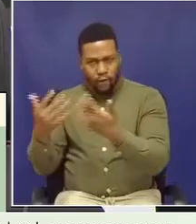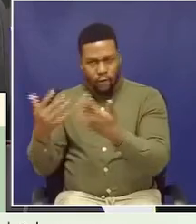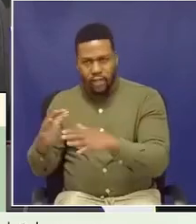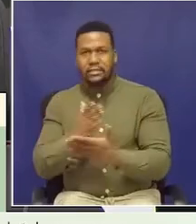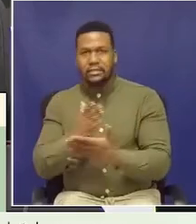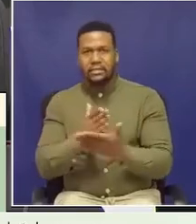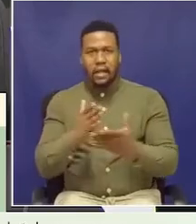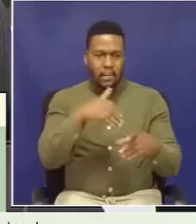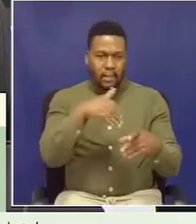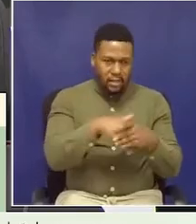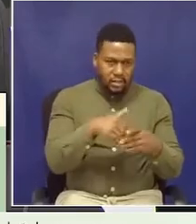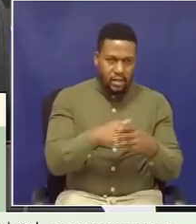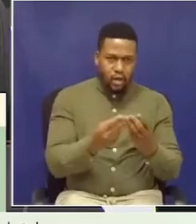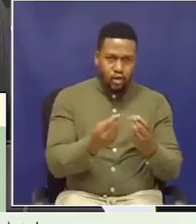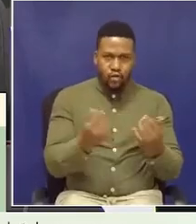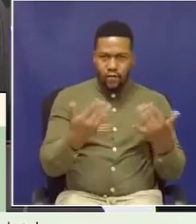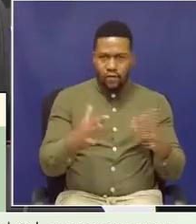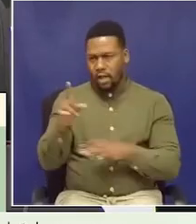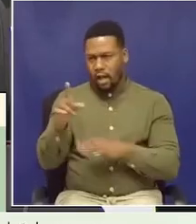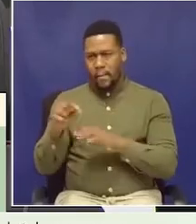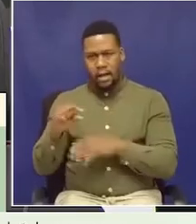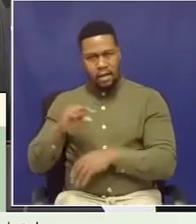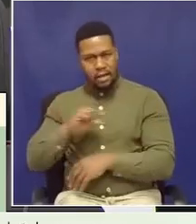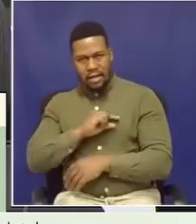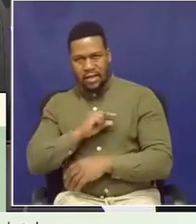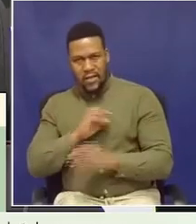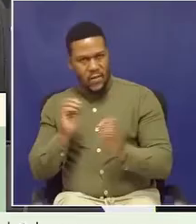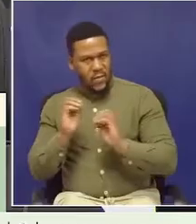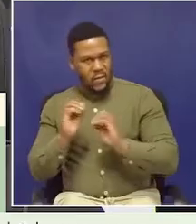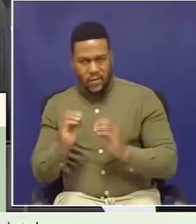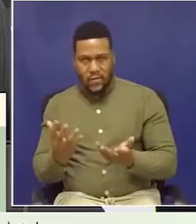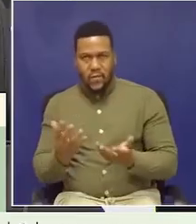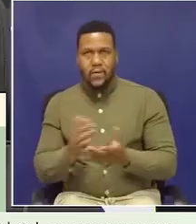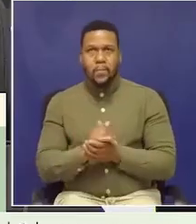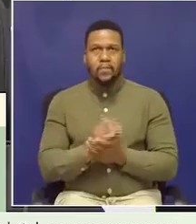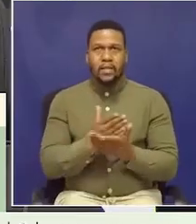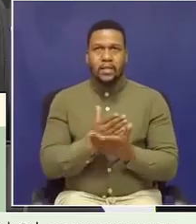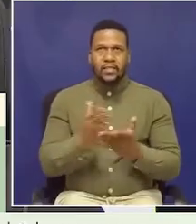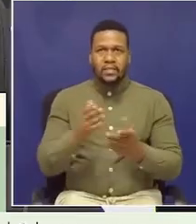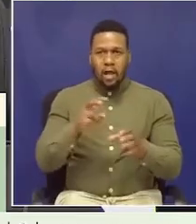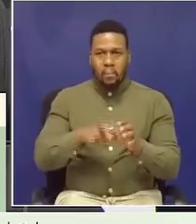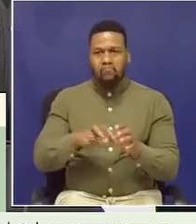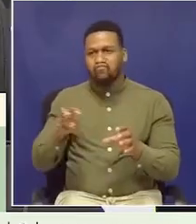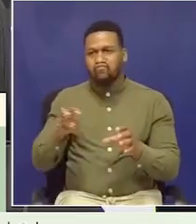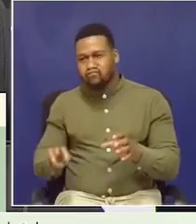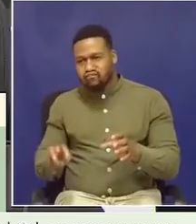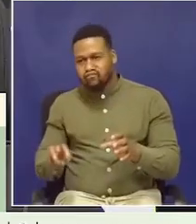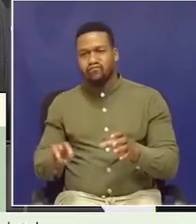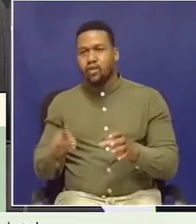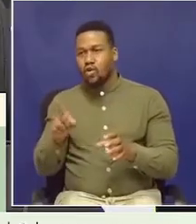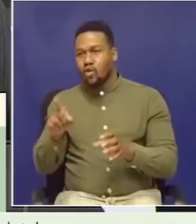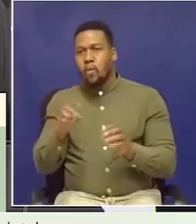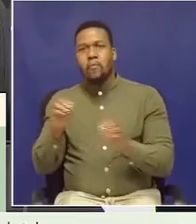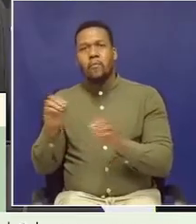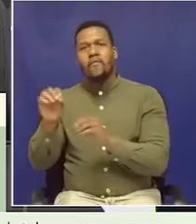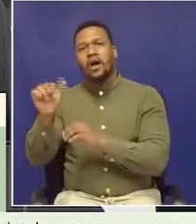also a case that I've been made aware of one official who resigned and was employed by another department, hence the